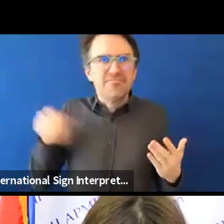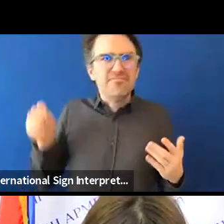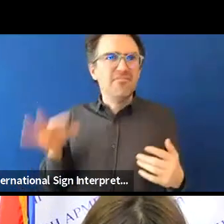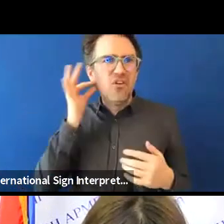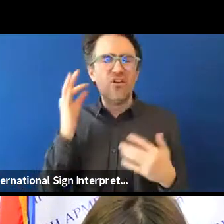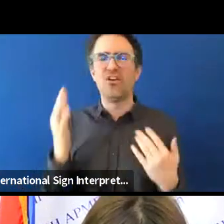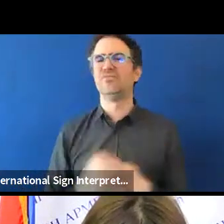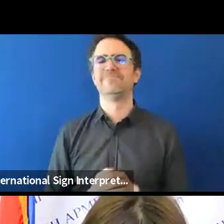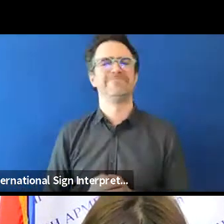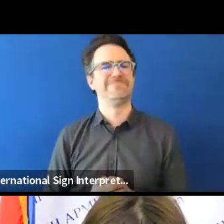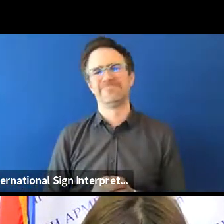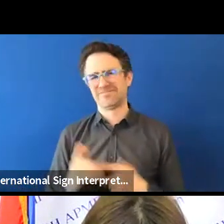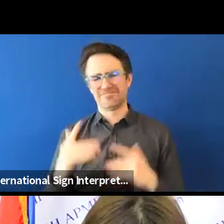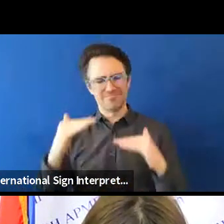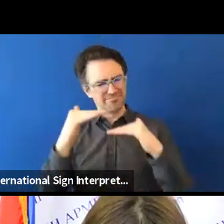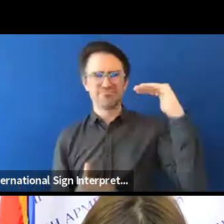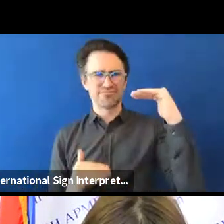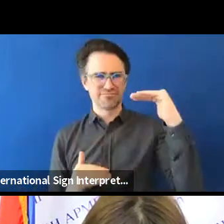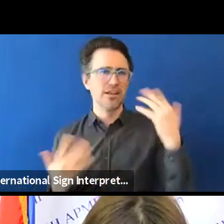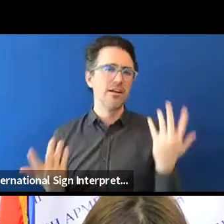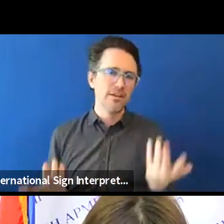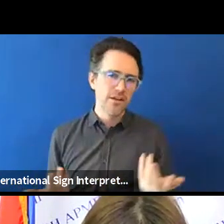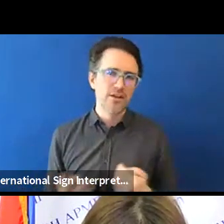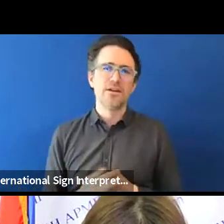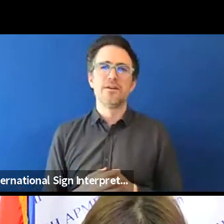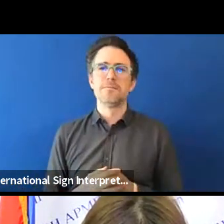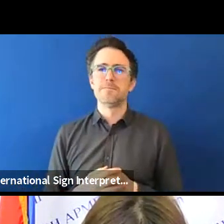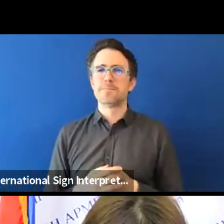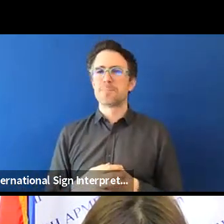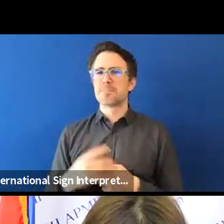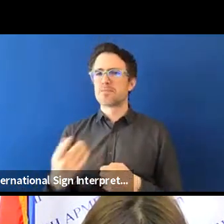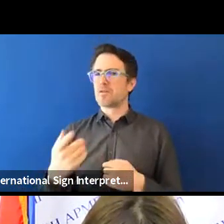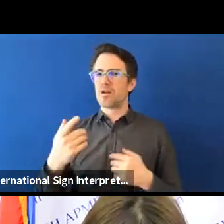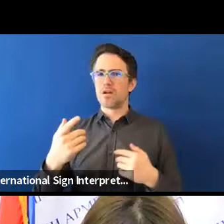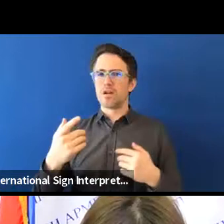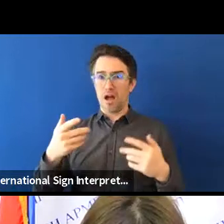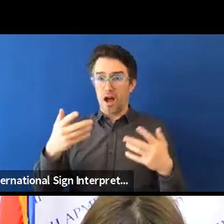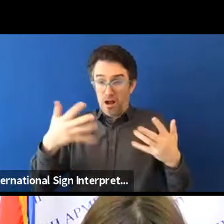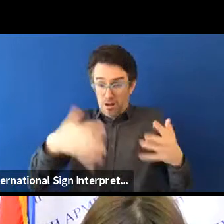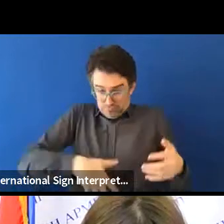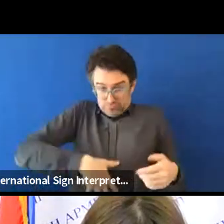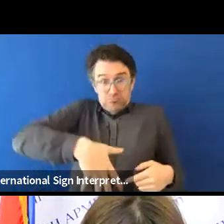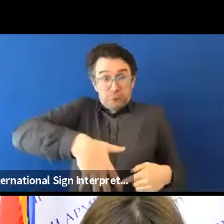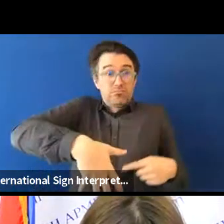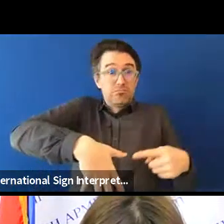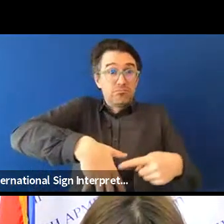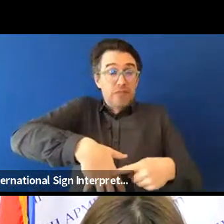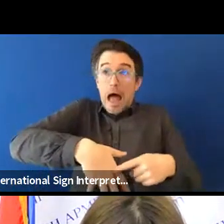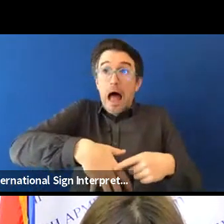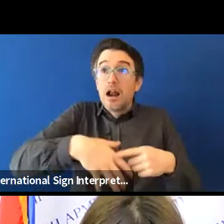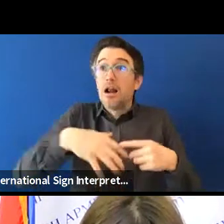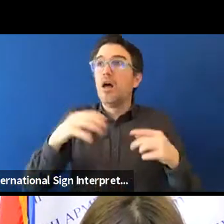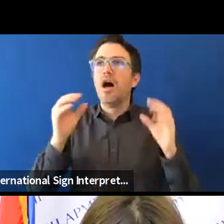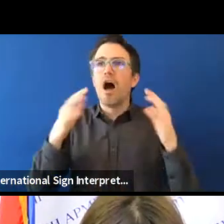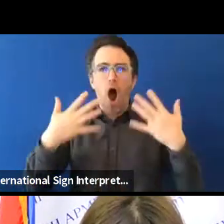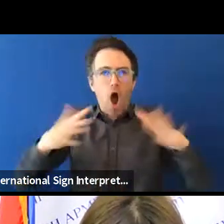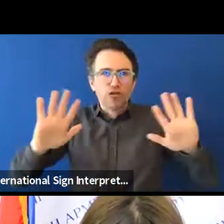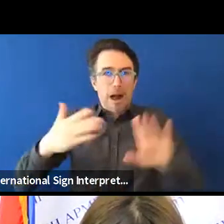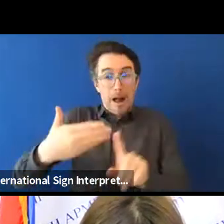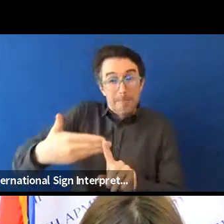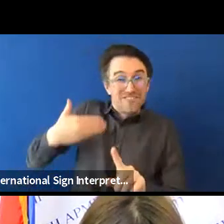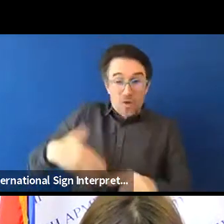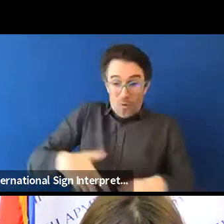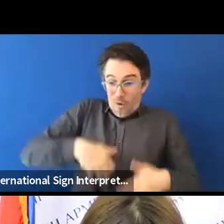patriarchal family structures where girls are notoriously undervalued. It is